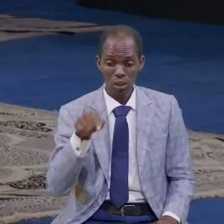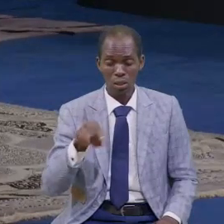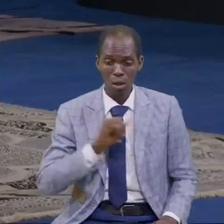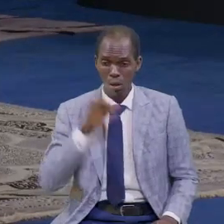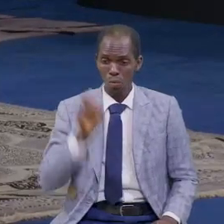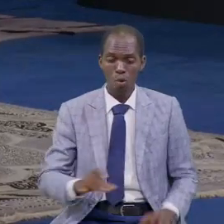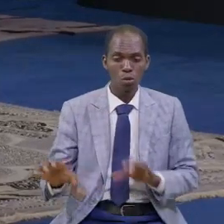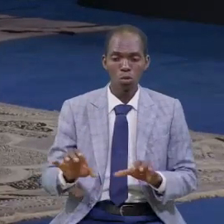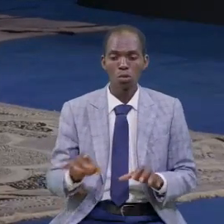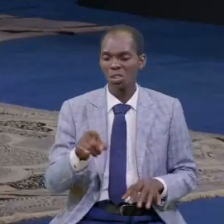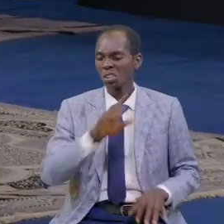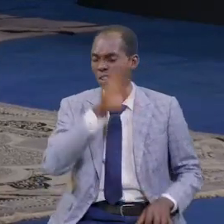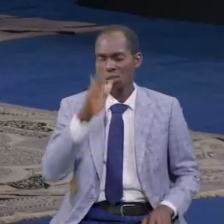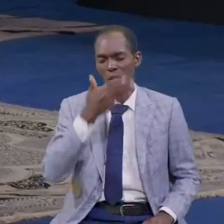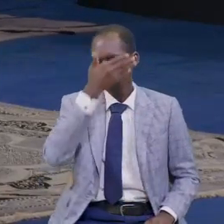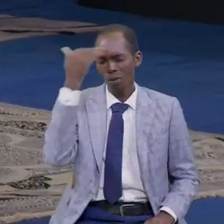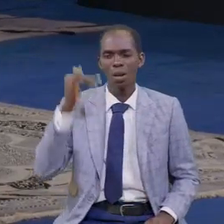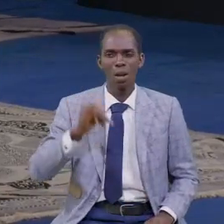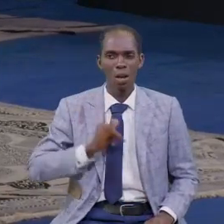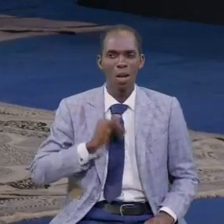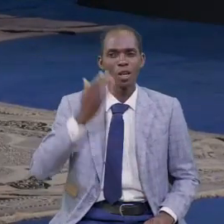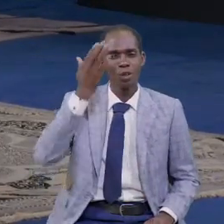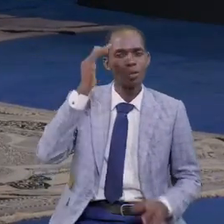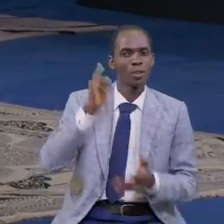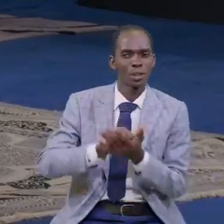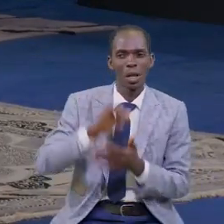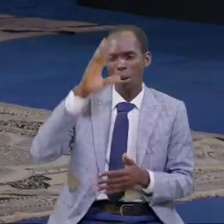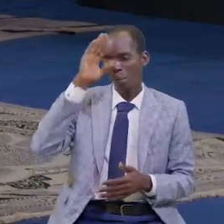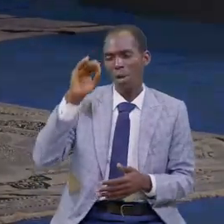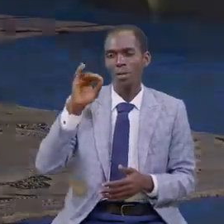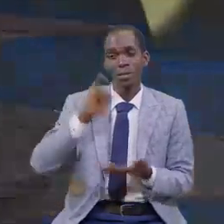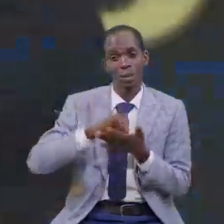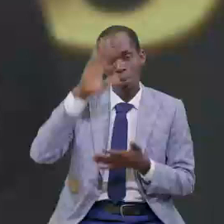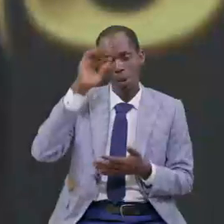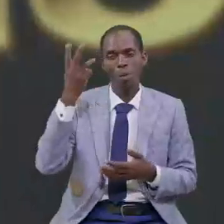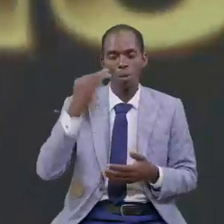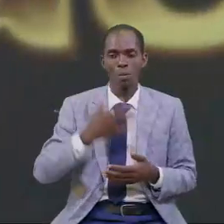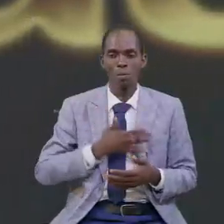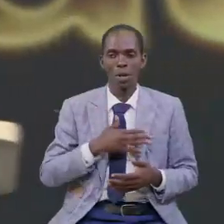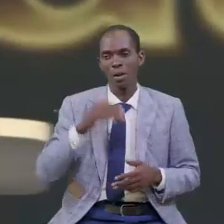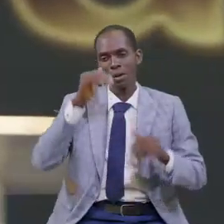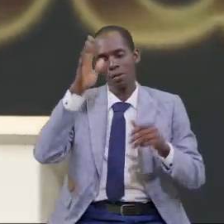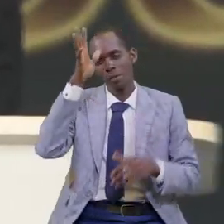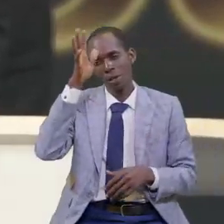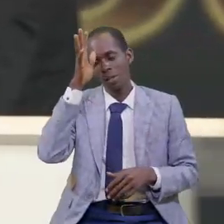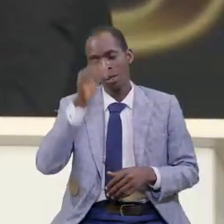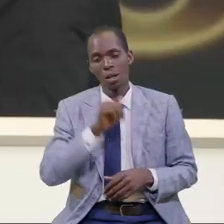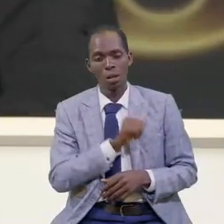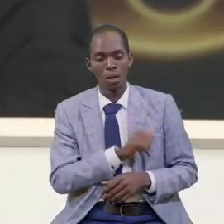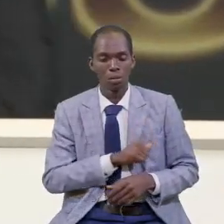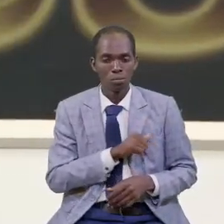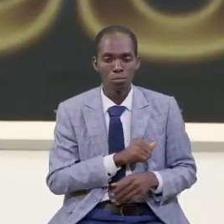know that man. He was my father. Action, attitude, life,